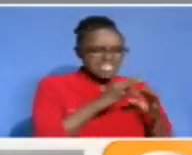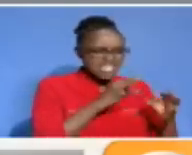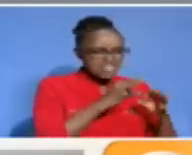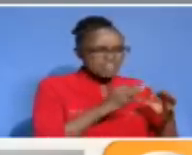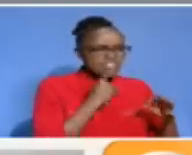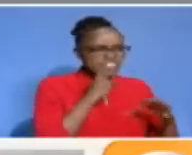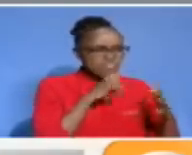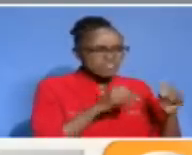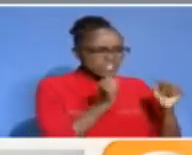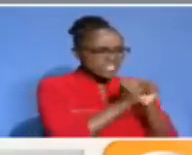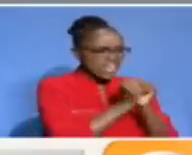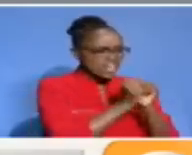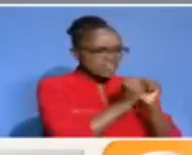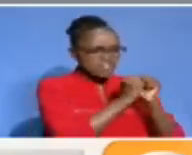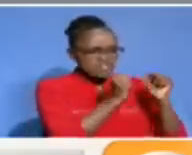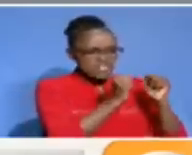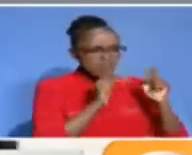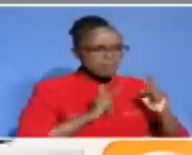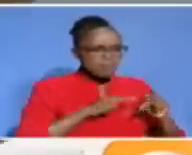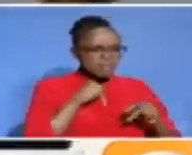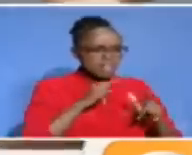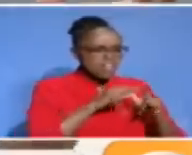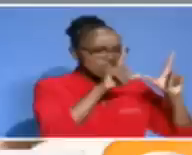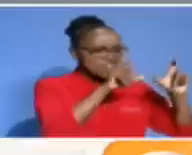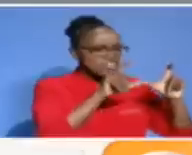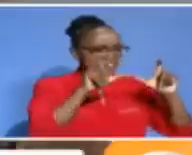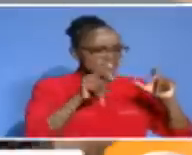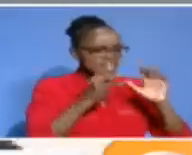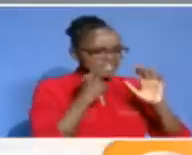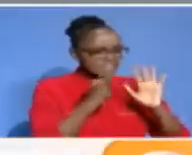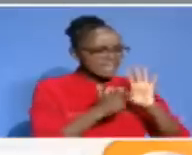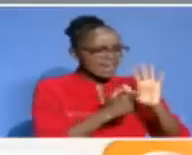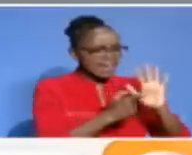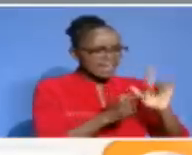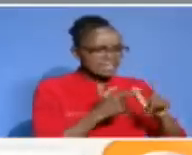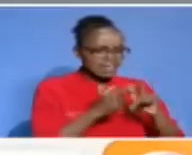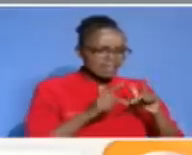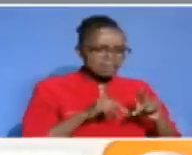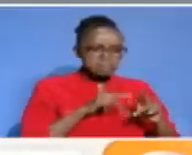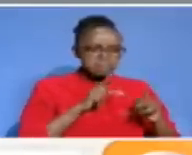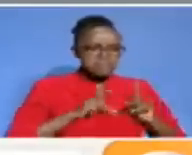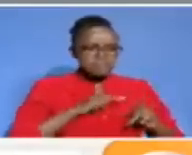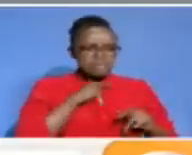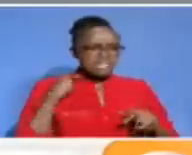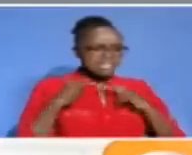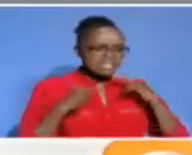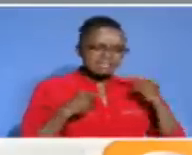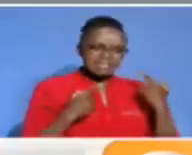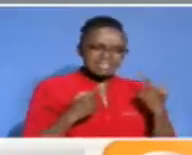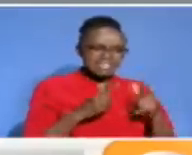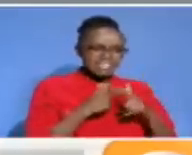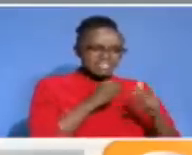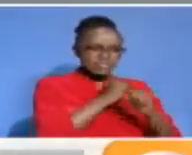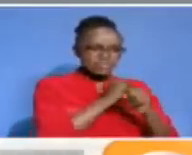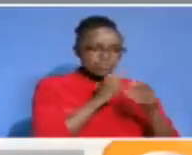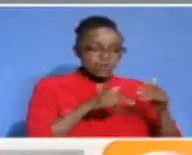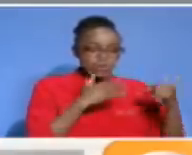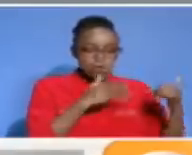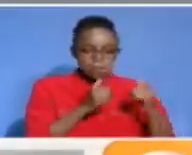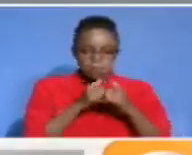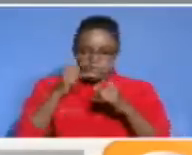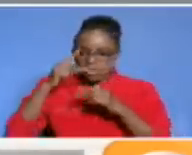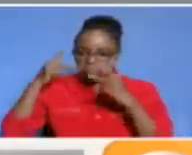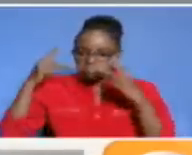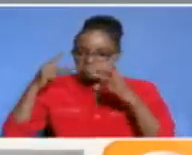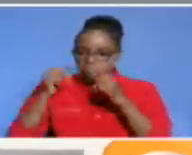saying 10, 15, 20 killed, these are the pictures, this is how it looks about civilians killed, you know, what are we trying to do? We're playing to the hands of the